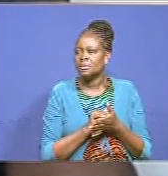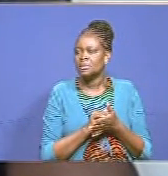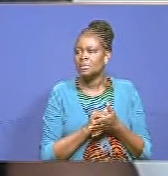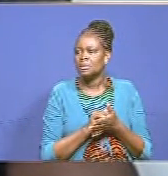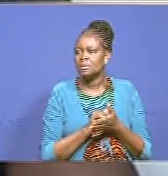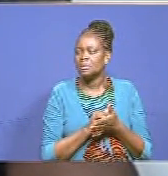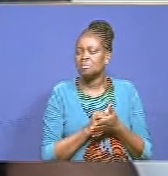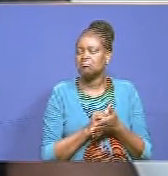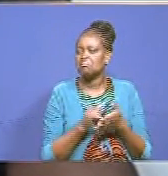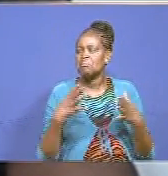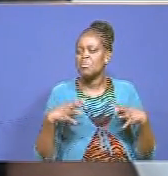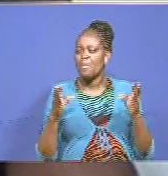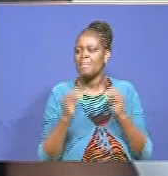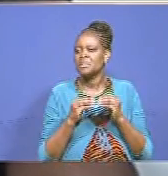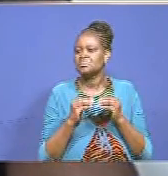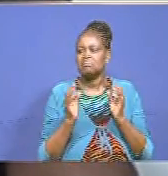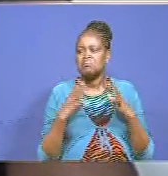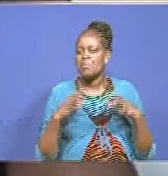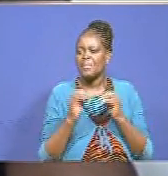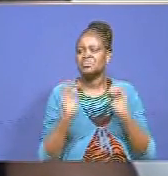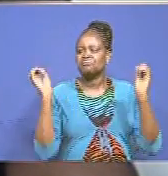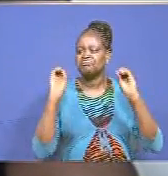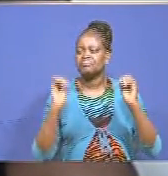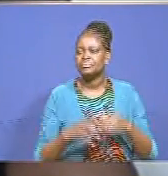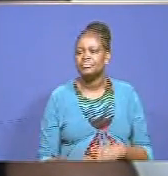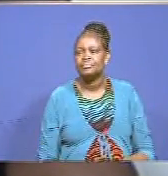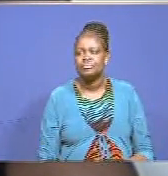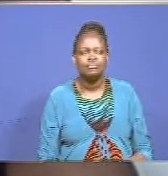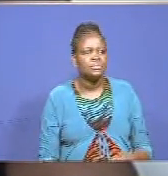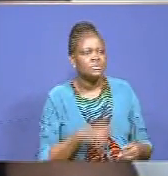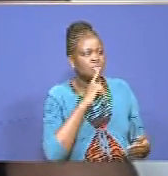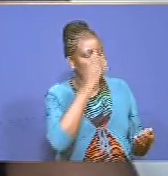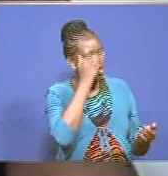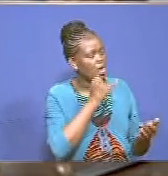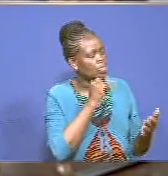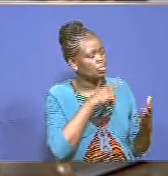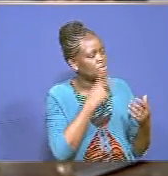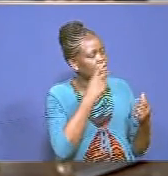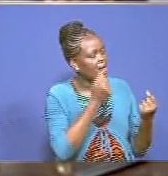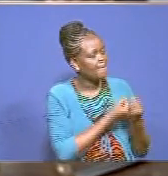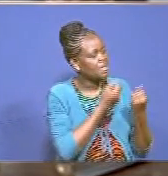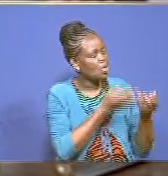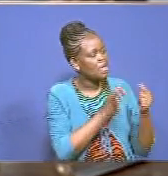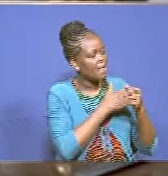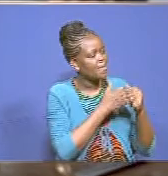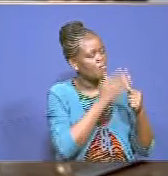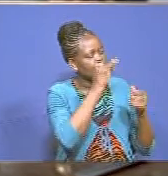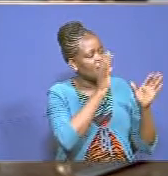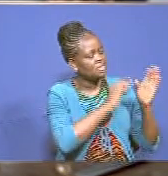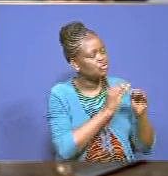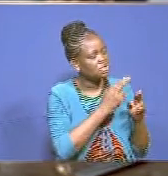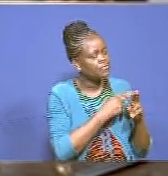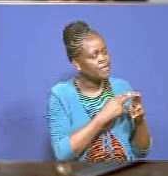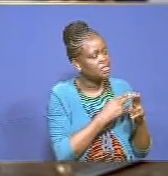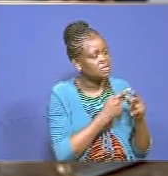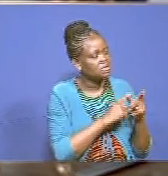no meeting has been held. No meeting has been held. Mm. All right. I got to that because of what we are seeing happening currently in Kibera. We have a by-election that is coming up,